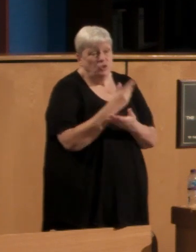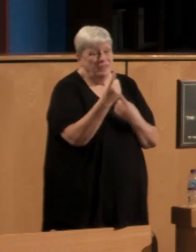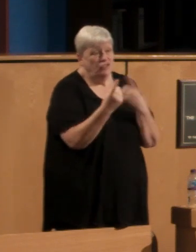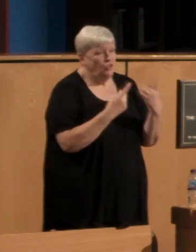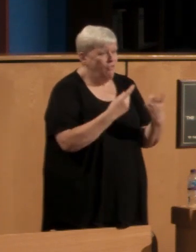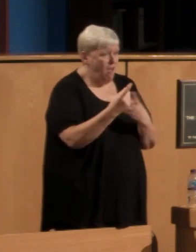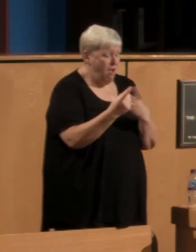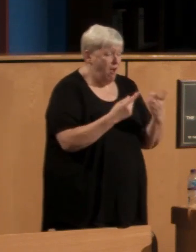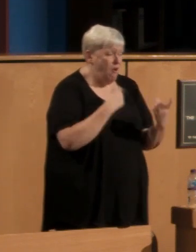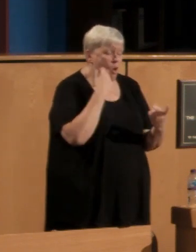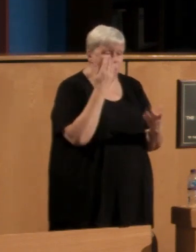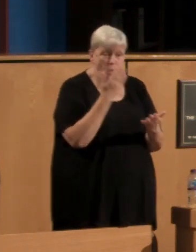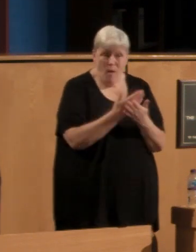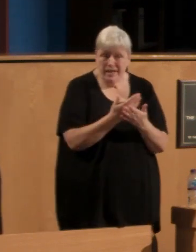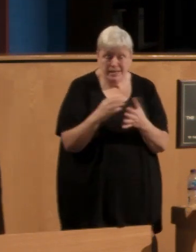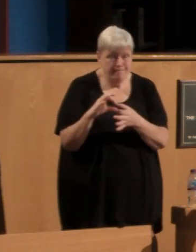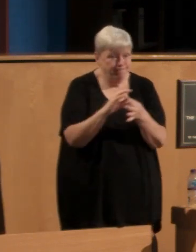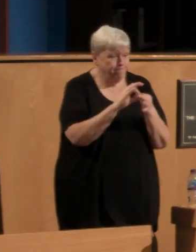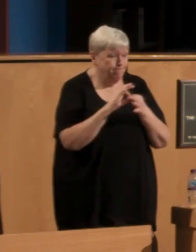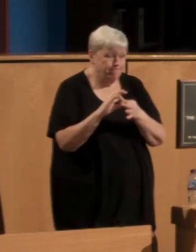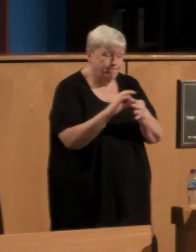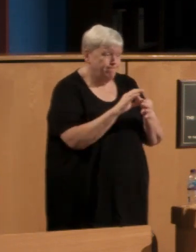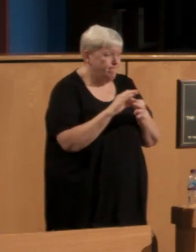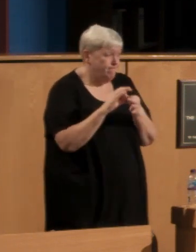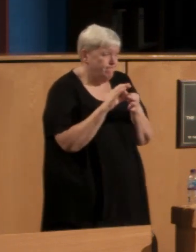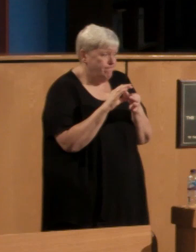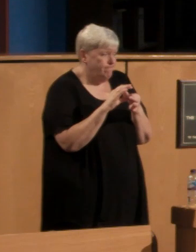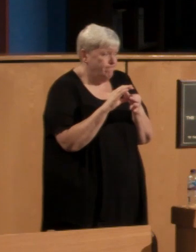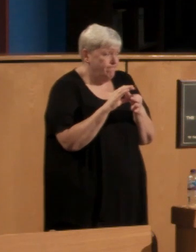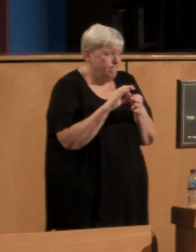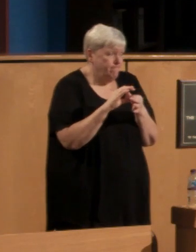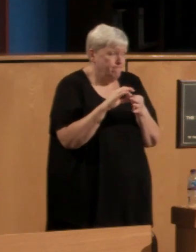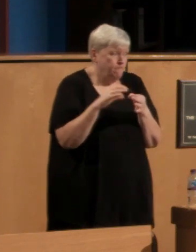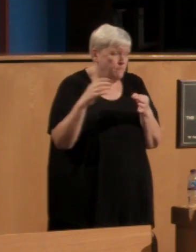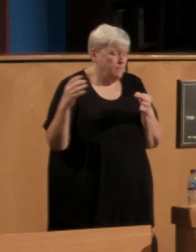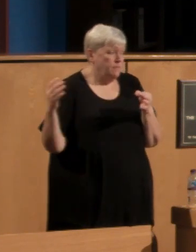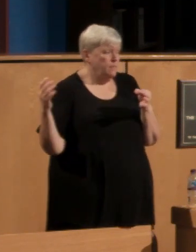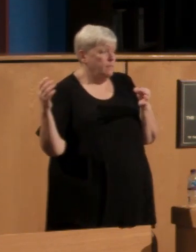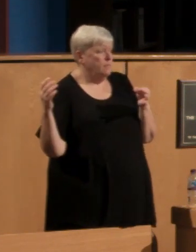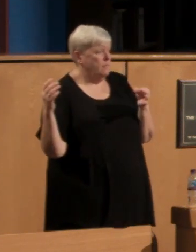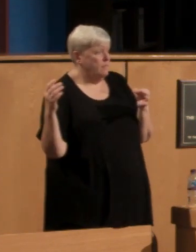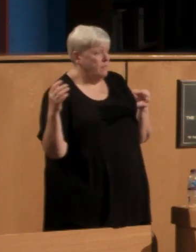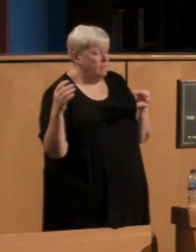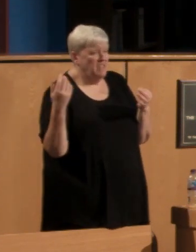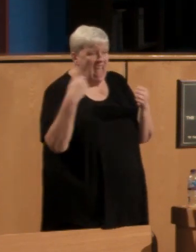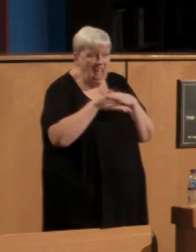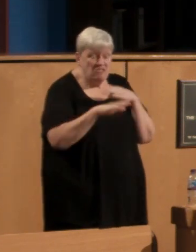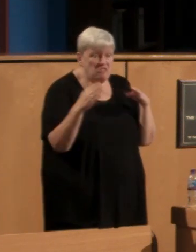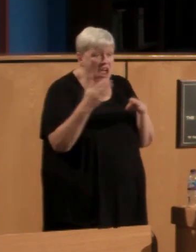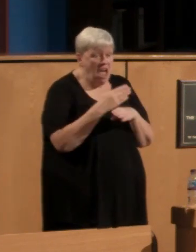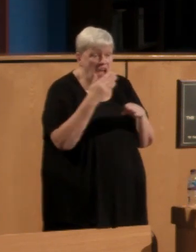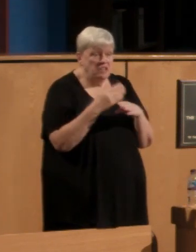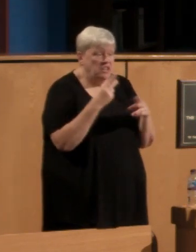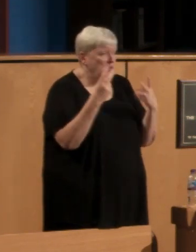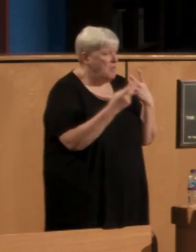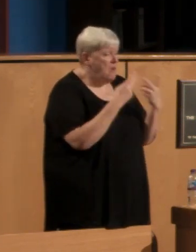They are always going to be, coming across an instance of a trope is always going to be interacting with every other